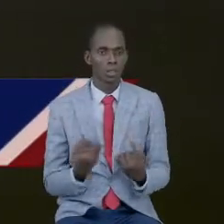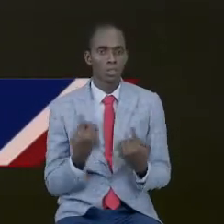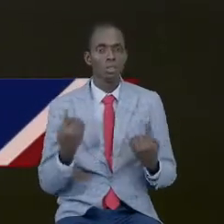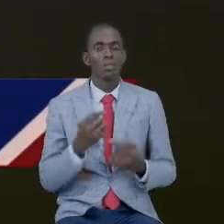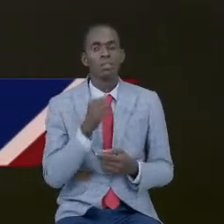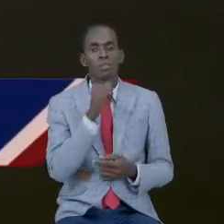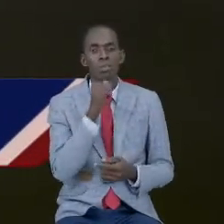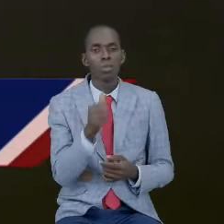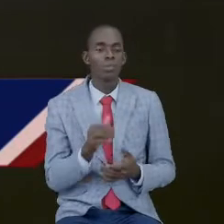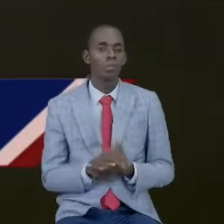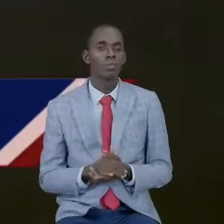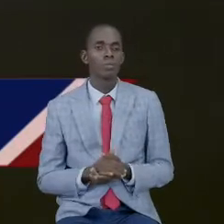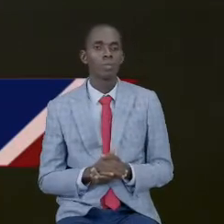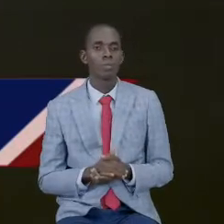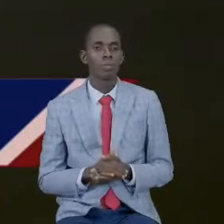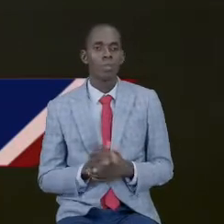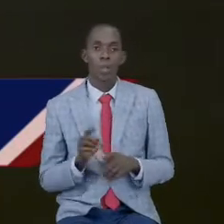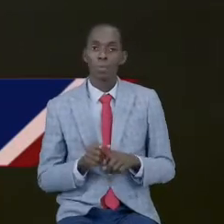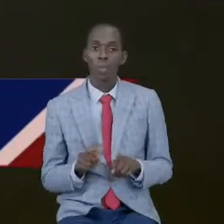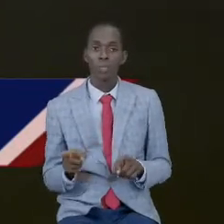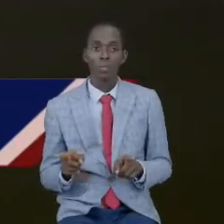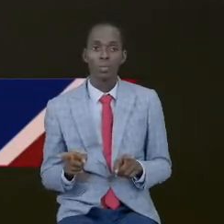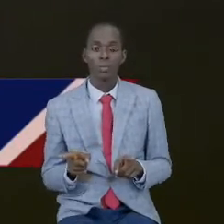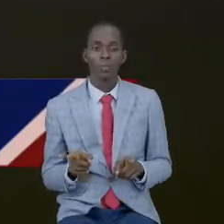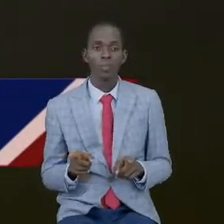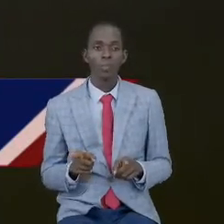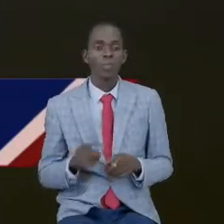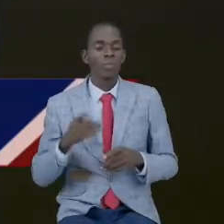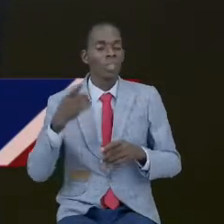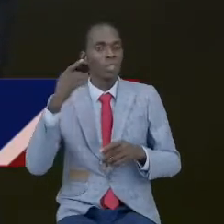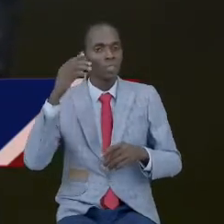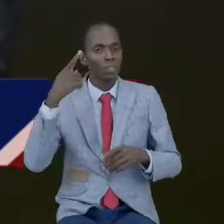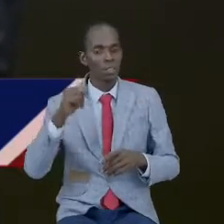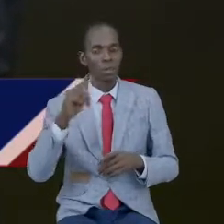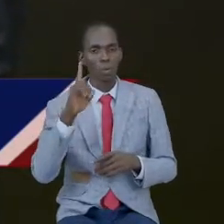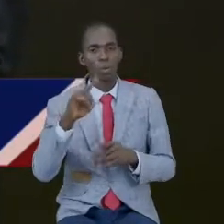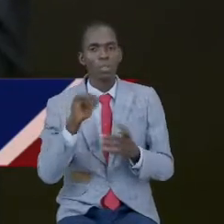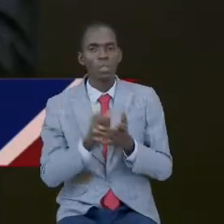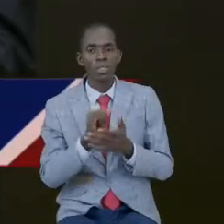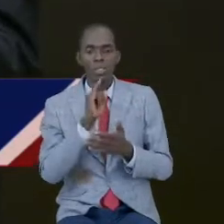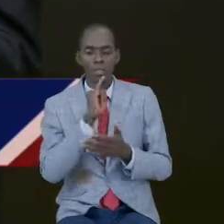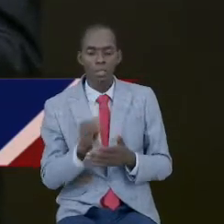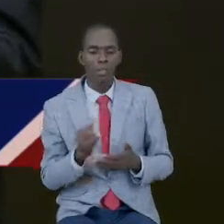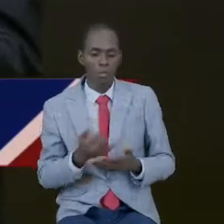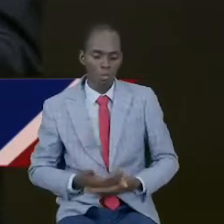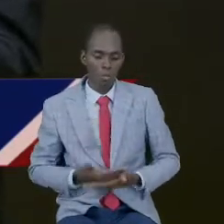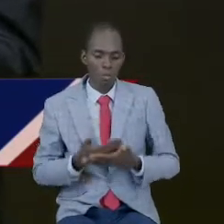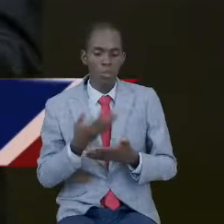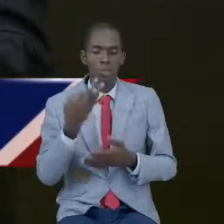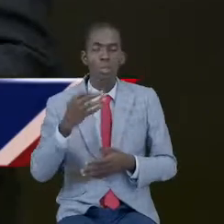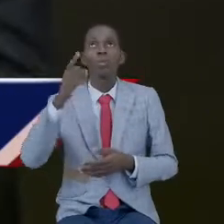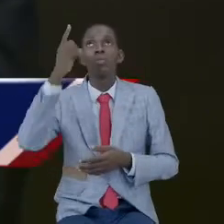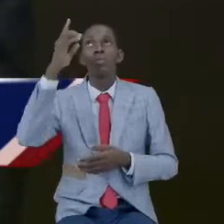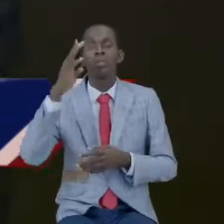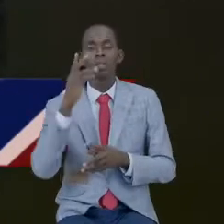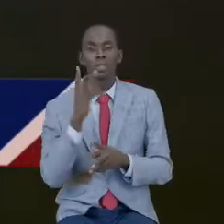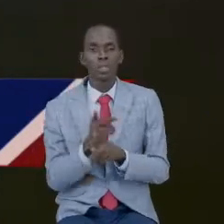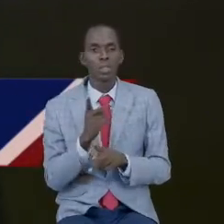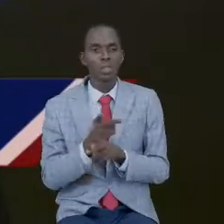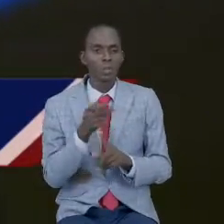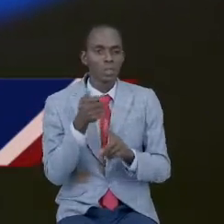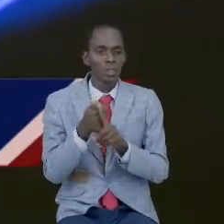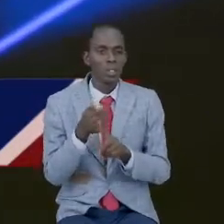not. But he that is begotten of God keepeth himself, and